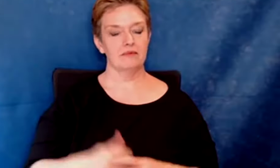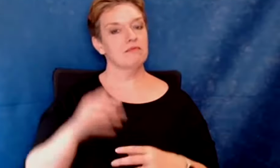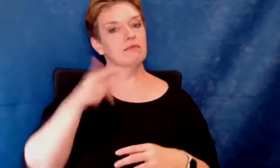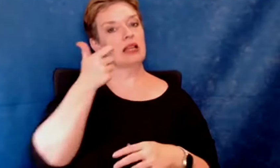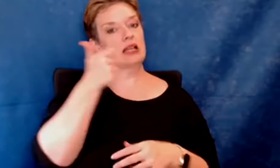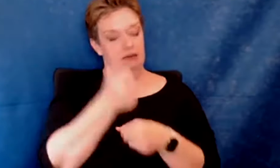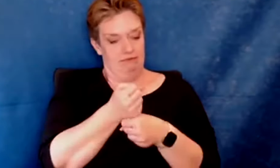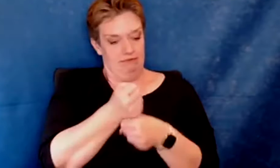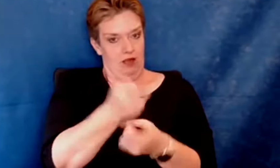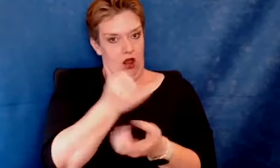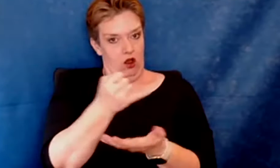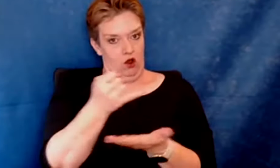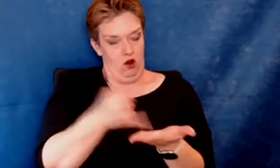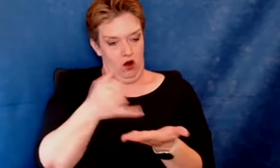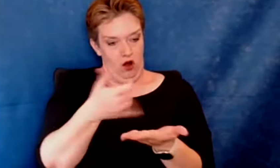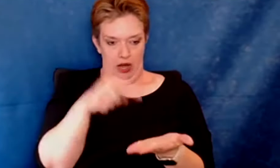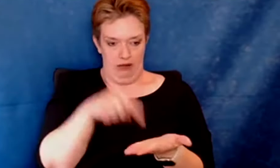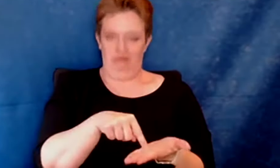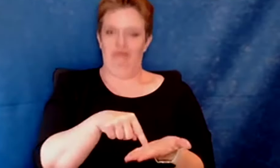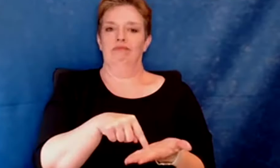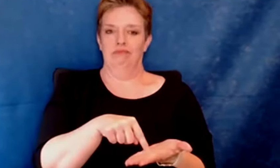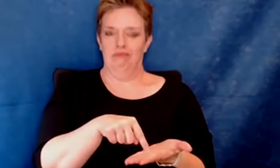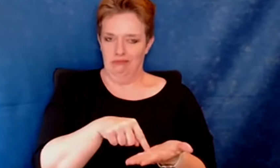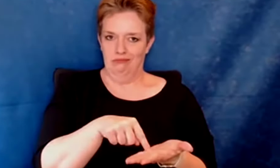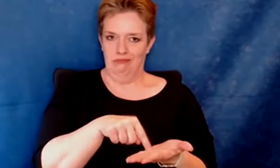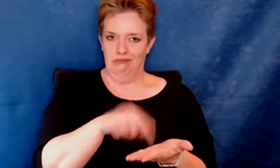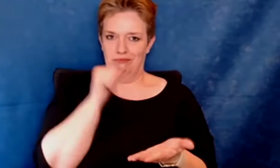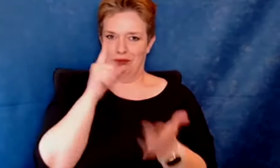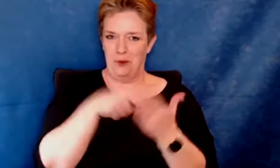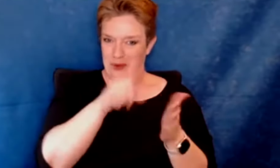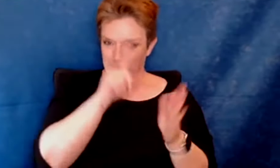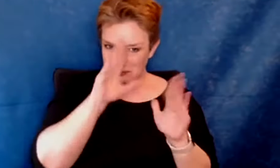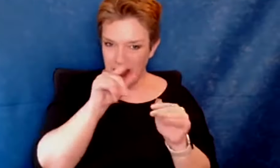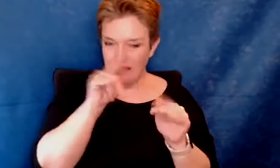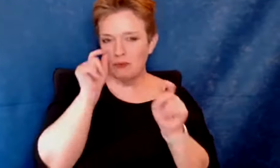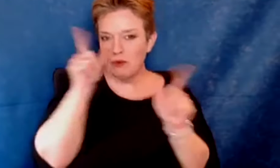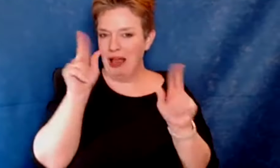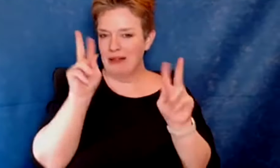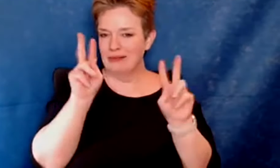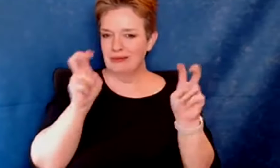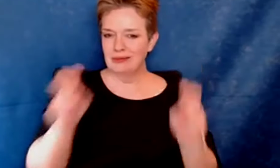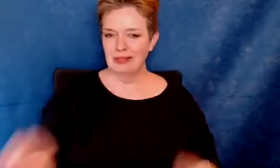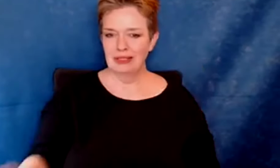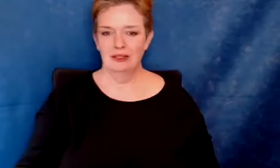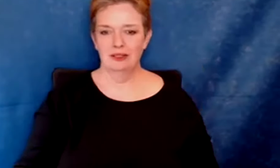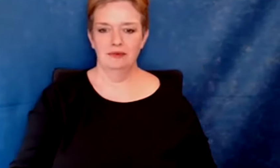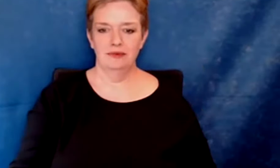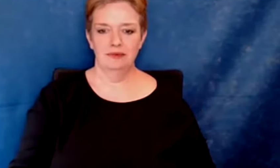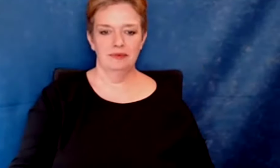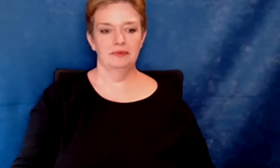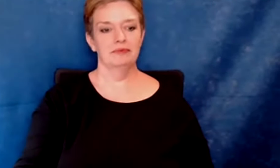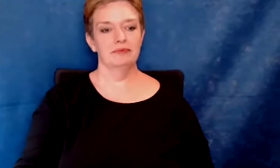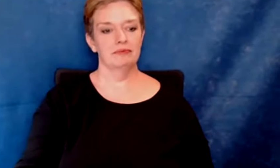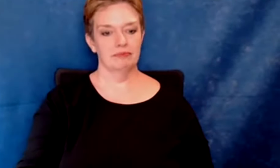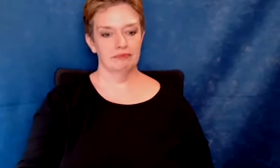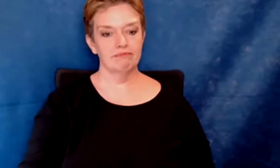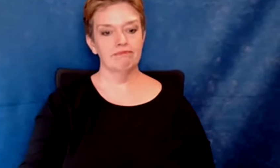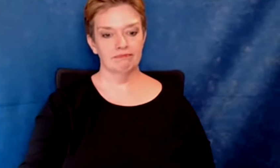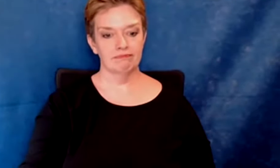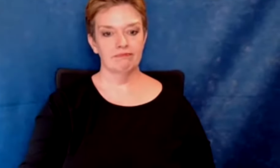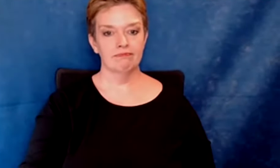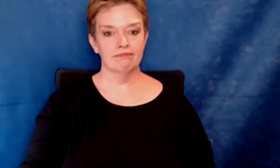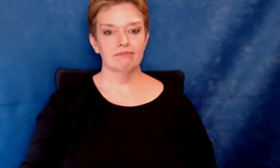the time that you've been here? Yeah, I mean, just getting back into the